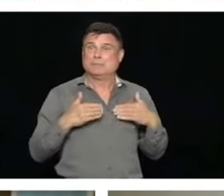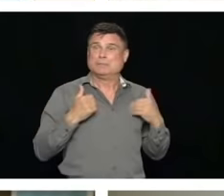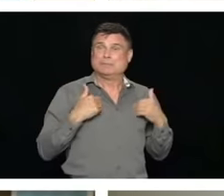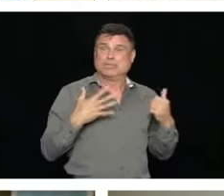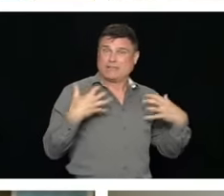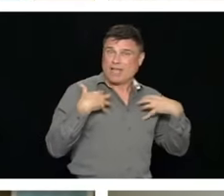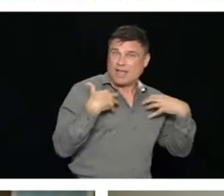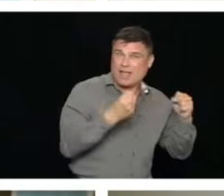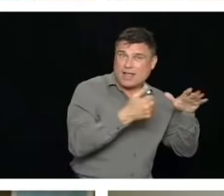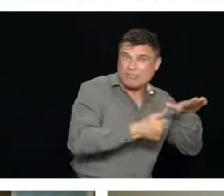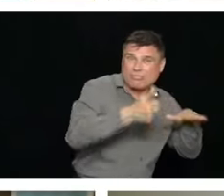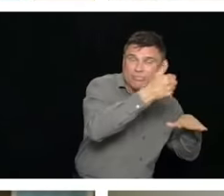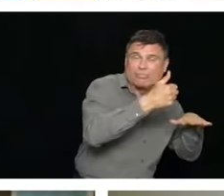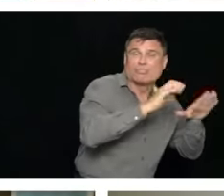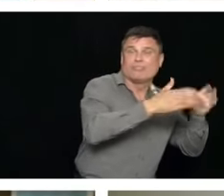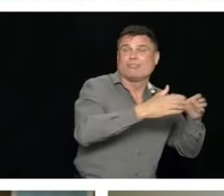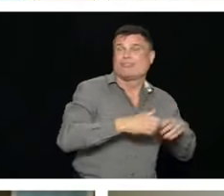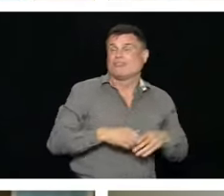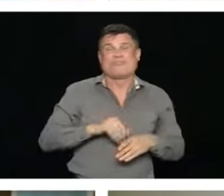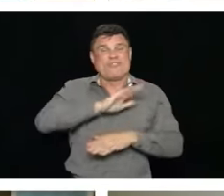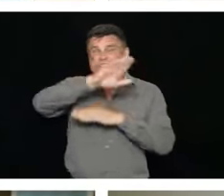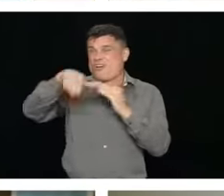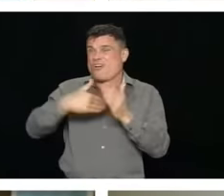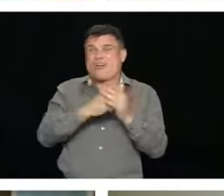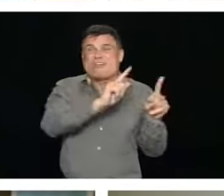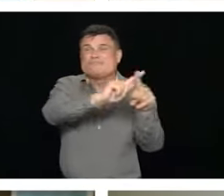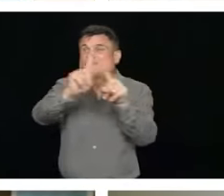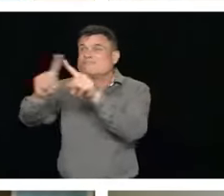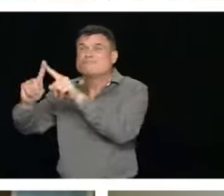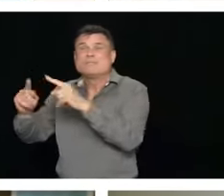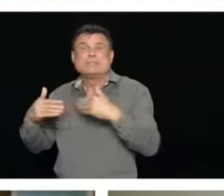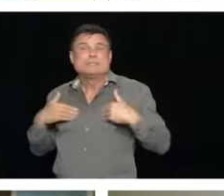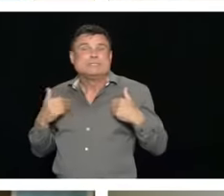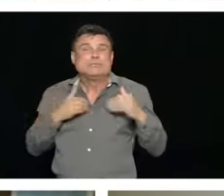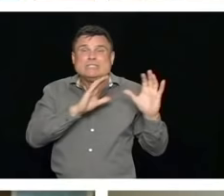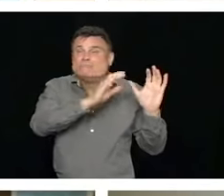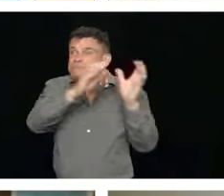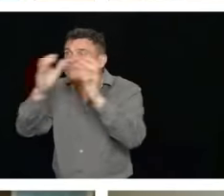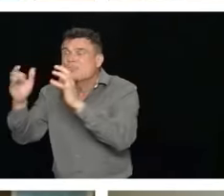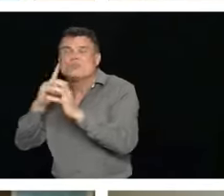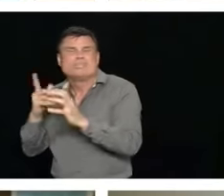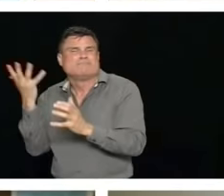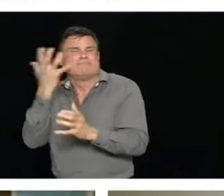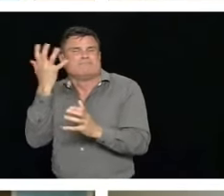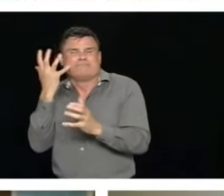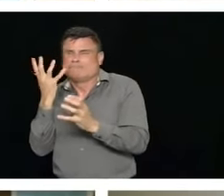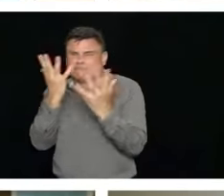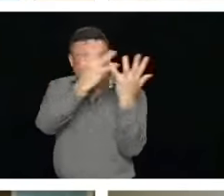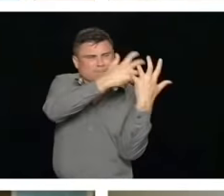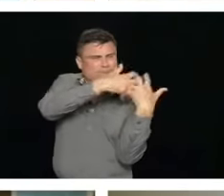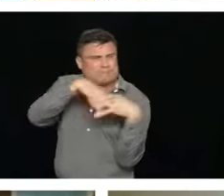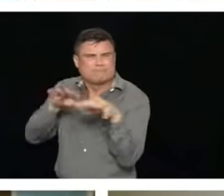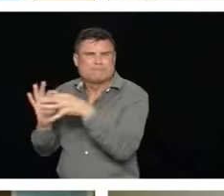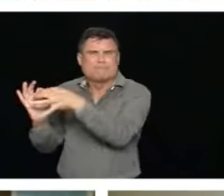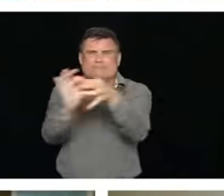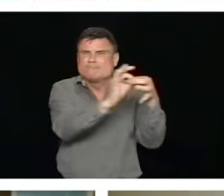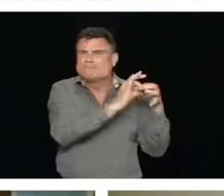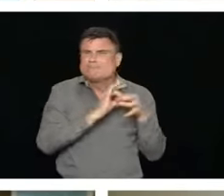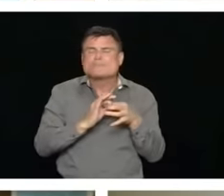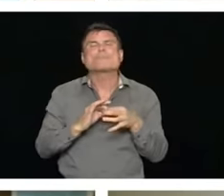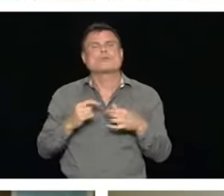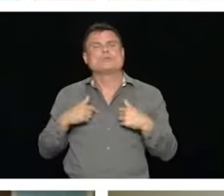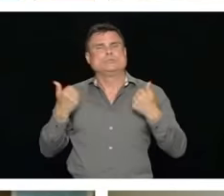we're trying to reset what our new normal is. And what is our new normal in the context of education? We know